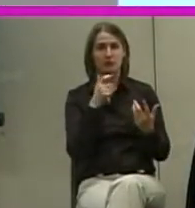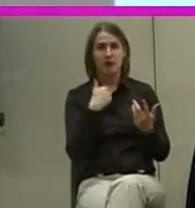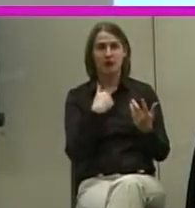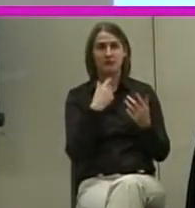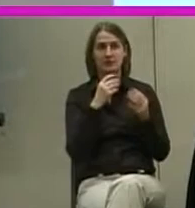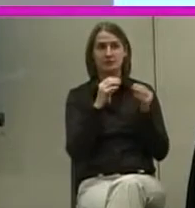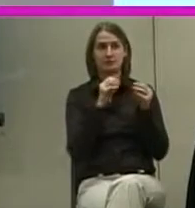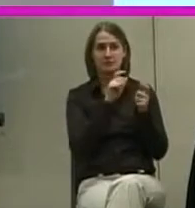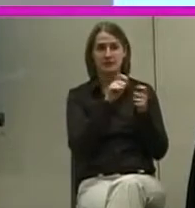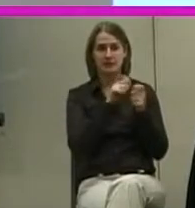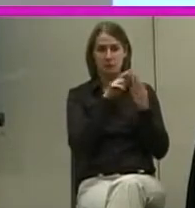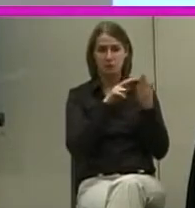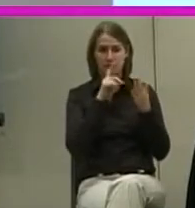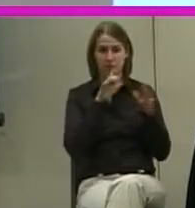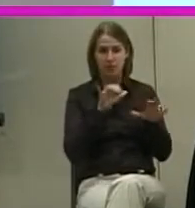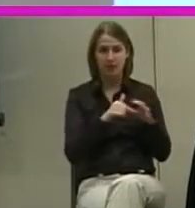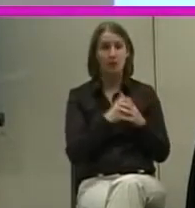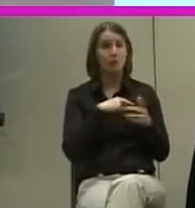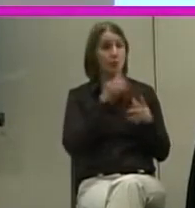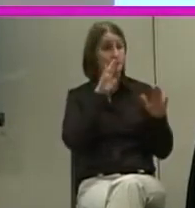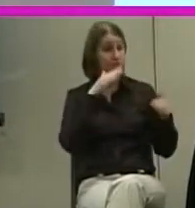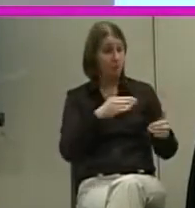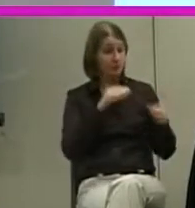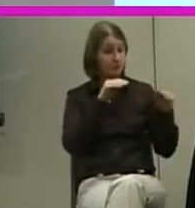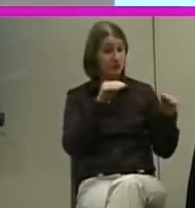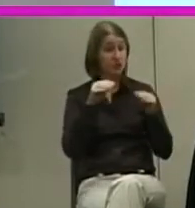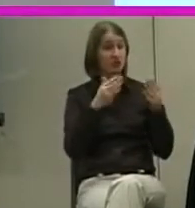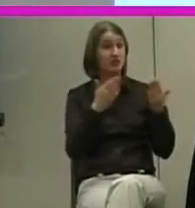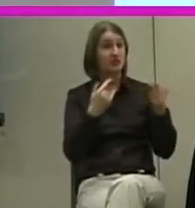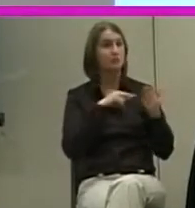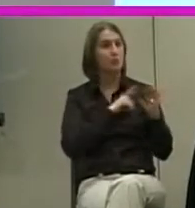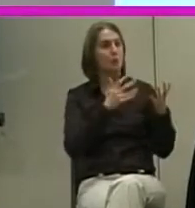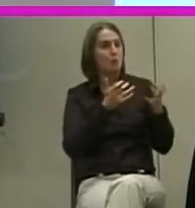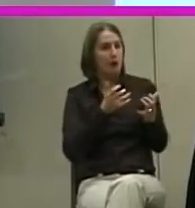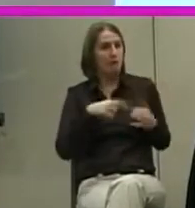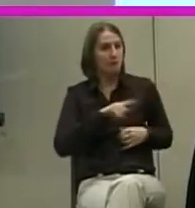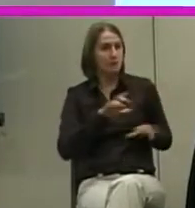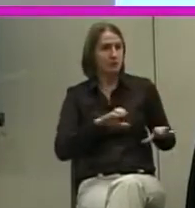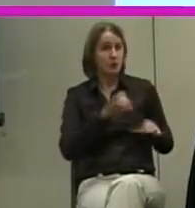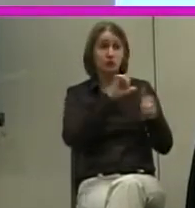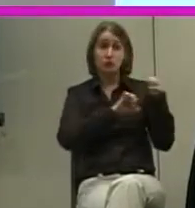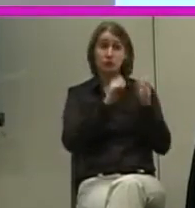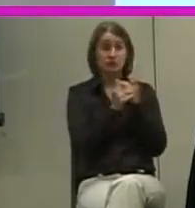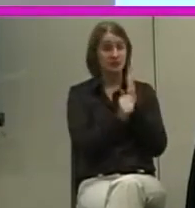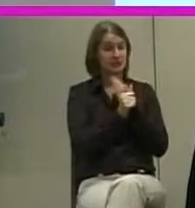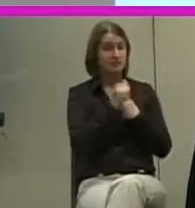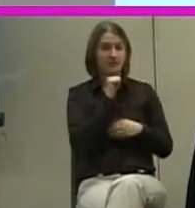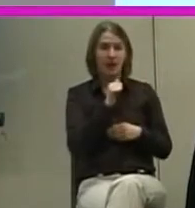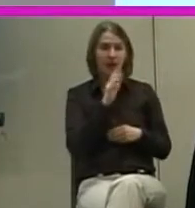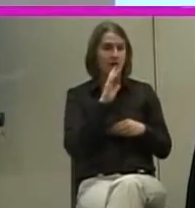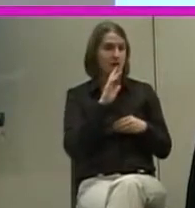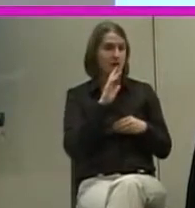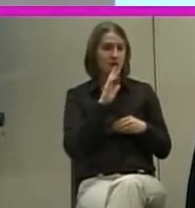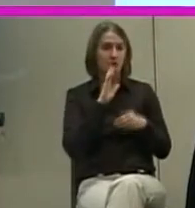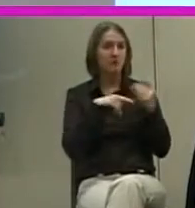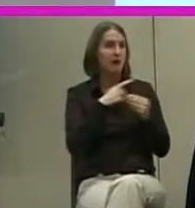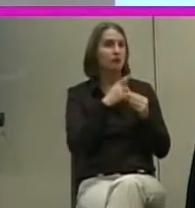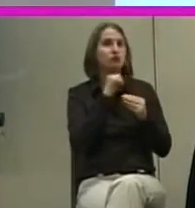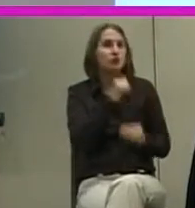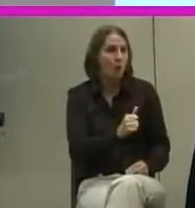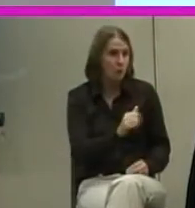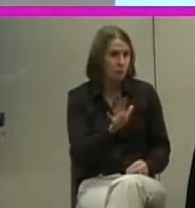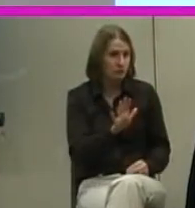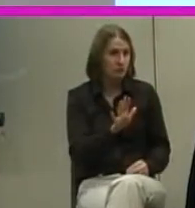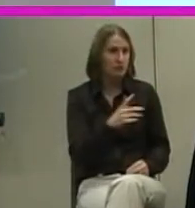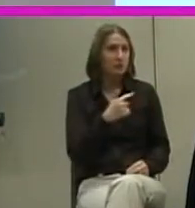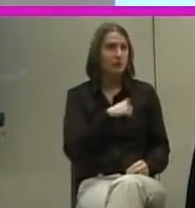That we're going to focus on teaching things we want kids to do. Social skills aren't about don'ts. So we aren't going to have a group